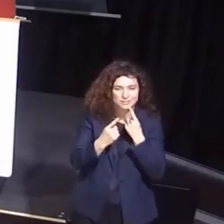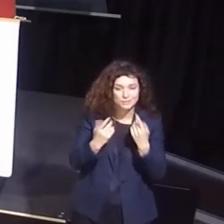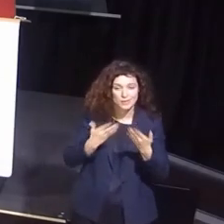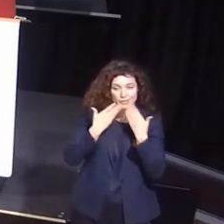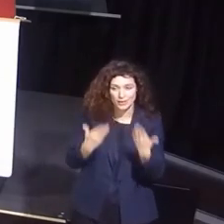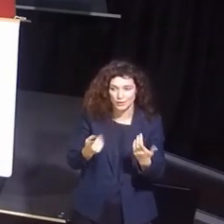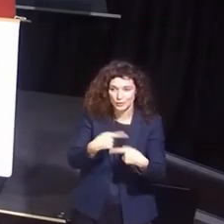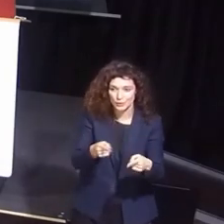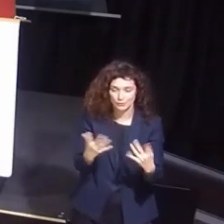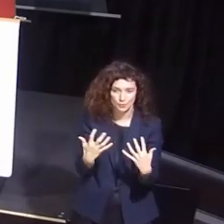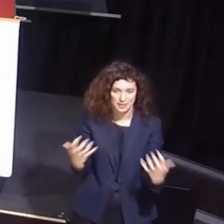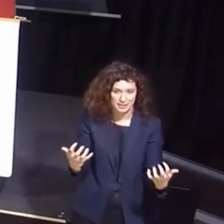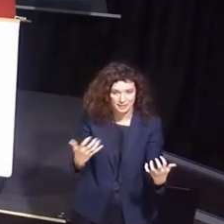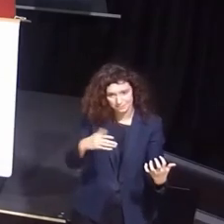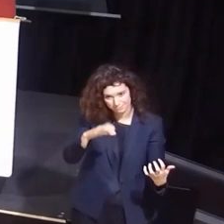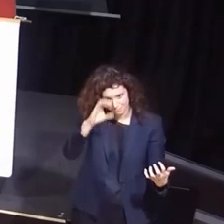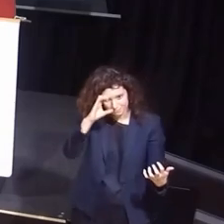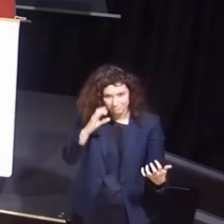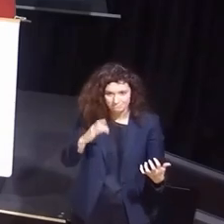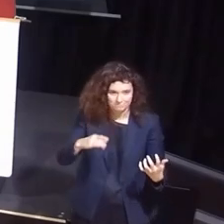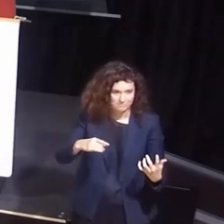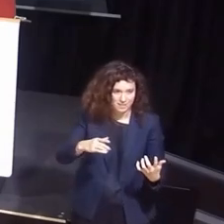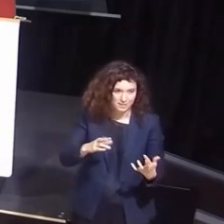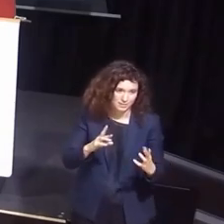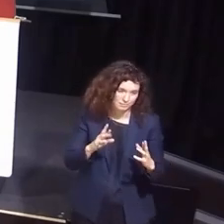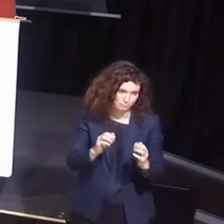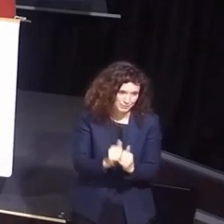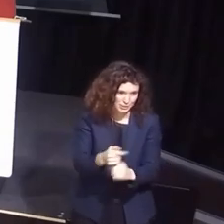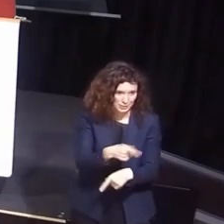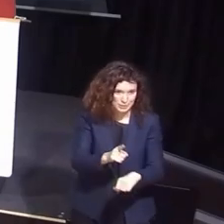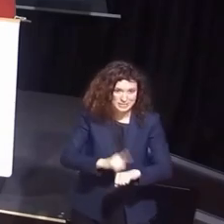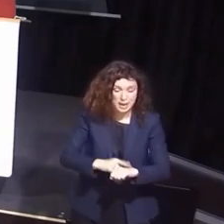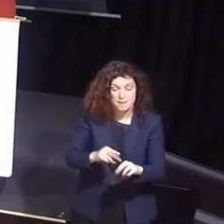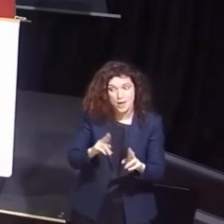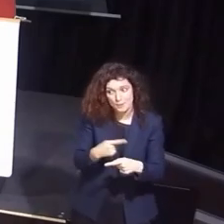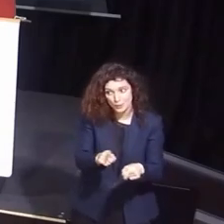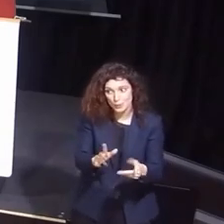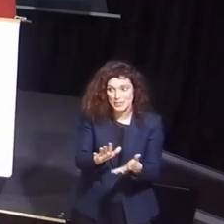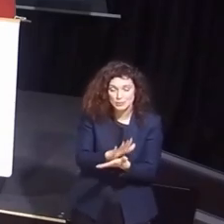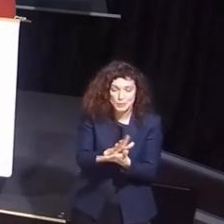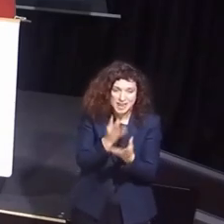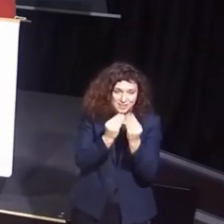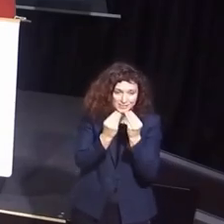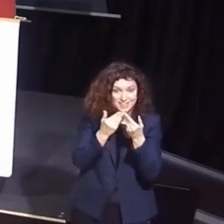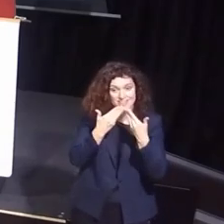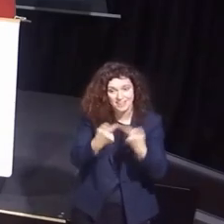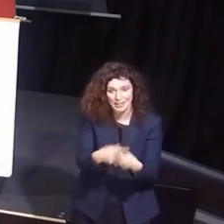for being here. We appreciate your time, and we hope you guys enjoy lunch. So thank you guys.